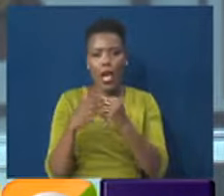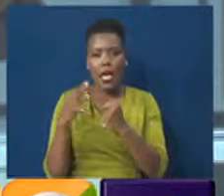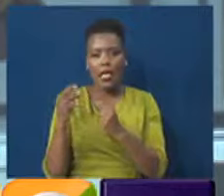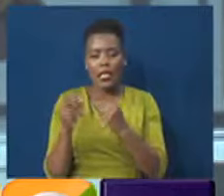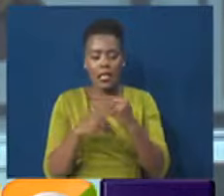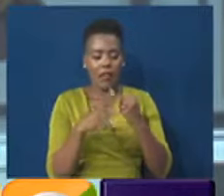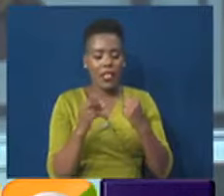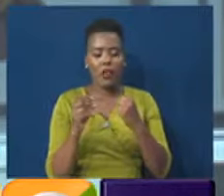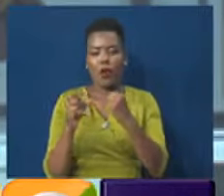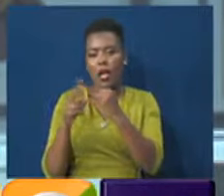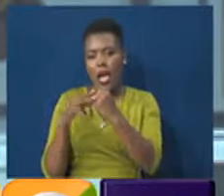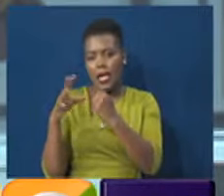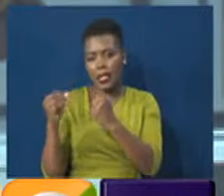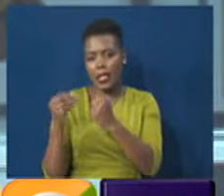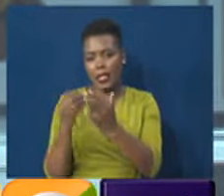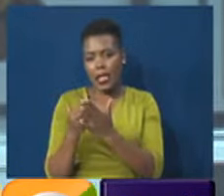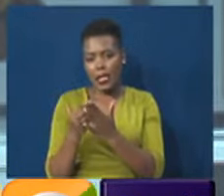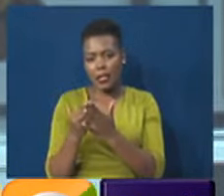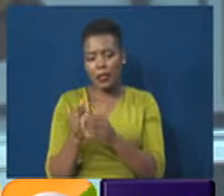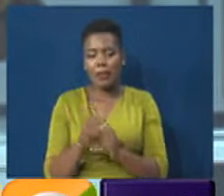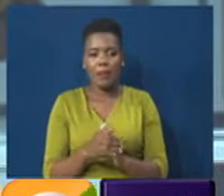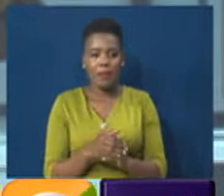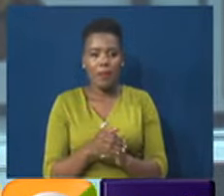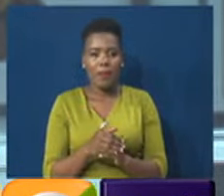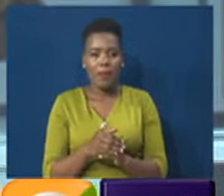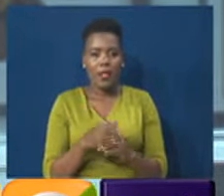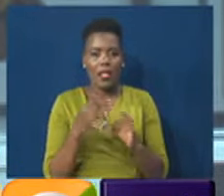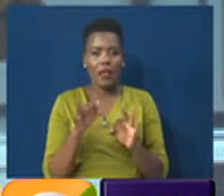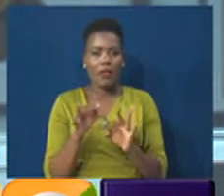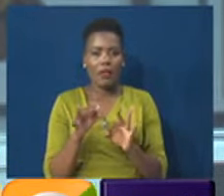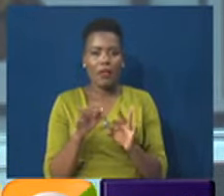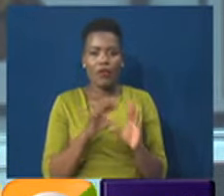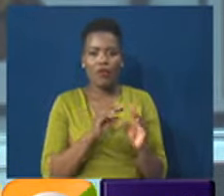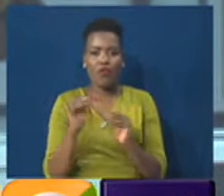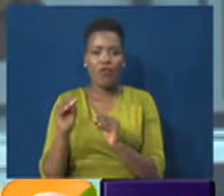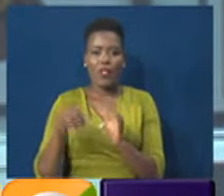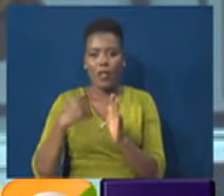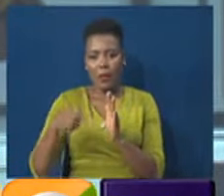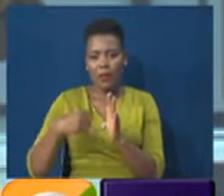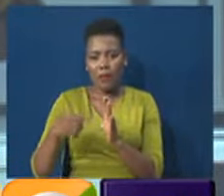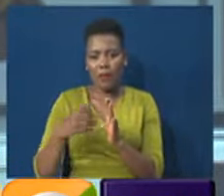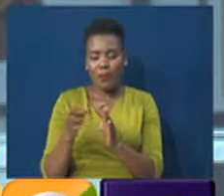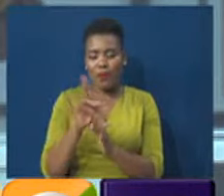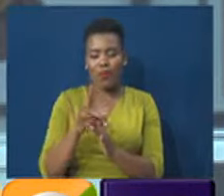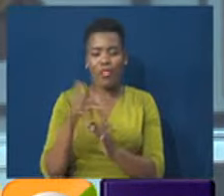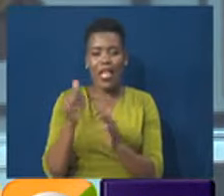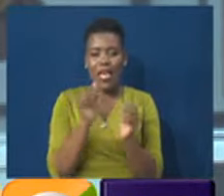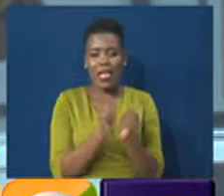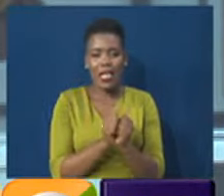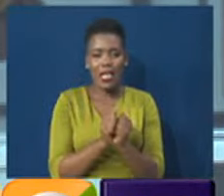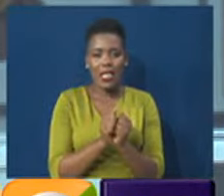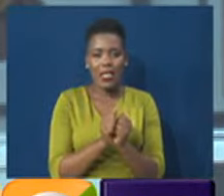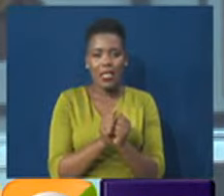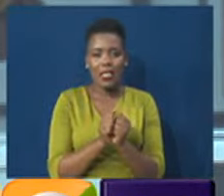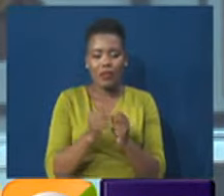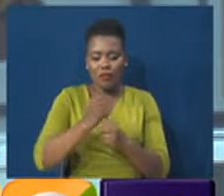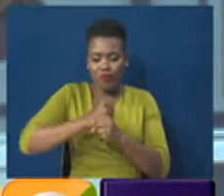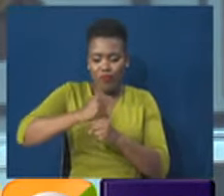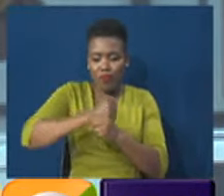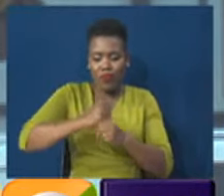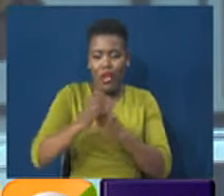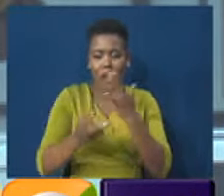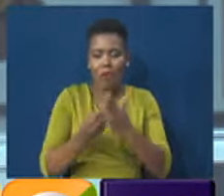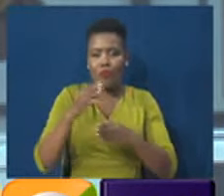That 70 and 90 shillings gorogoro of maize, if you take it to the posho mill, you'll spend another 10 shillings to make it into